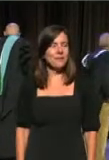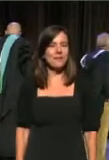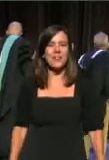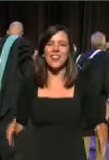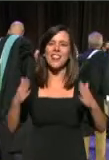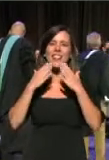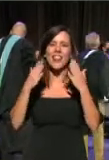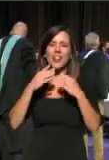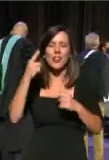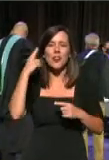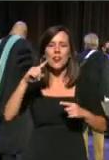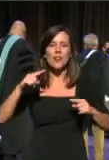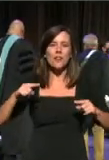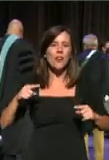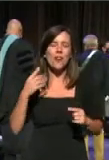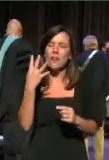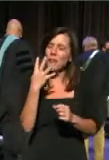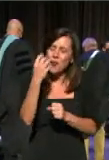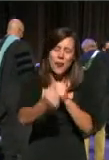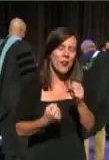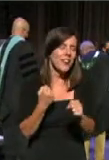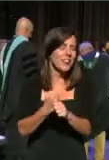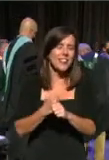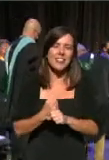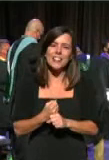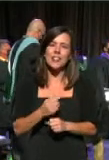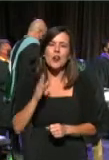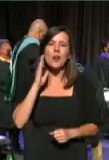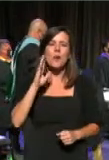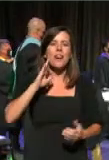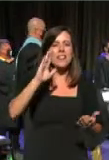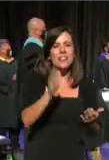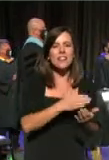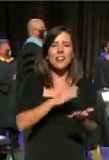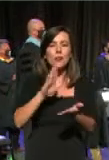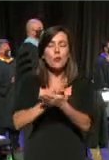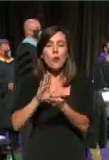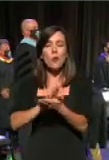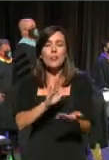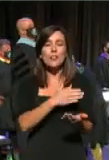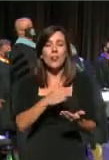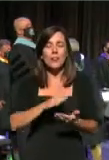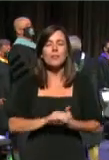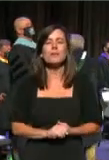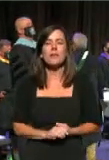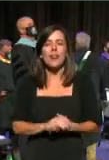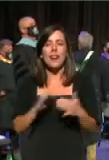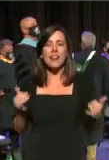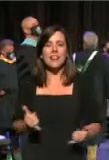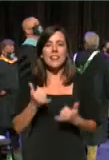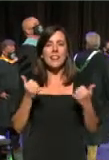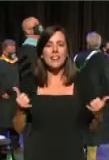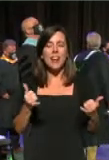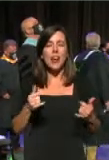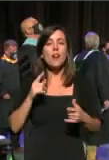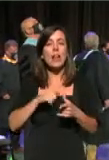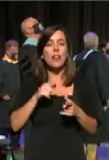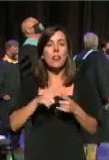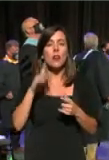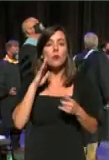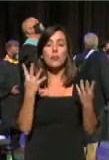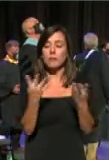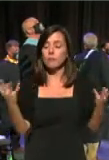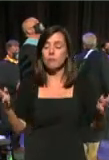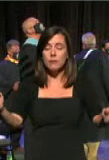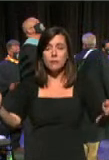Thank you for 4 years. We will sing our alma mater at this time, followed by our